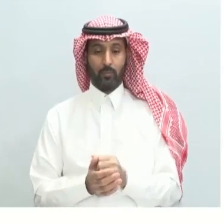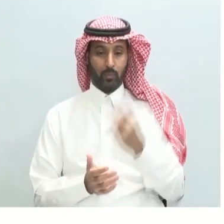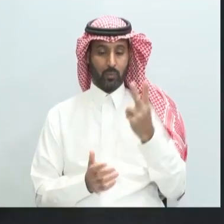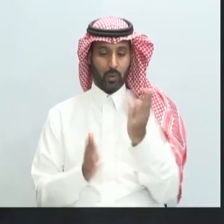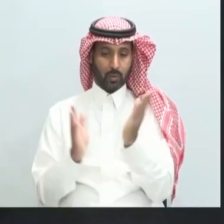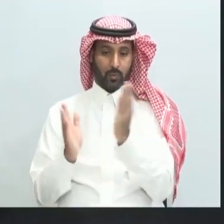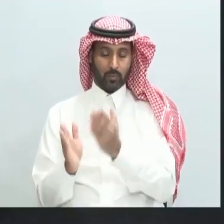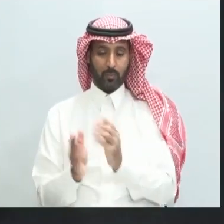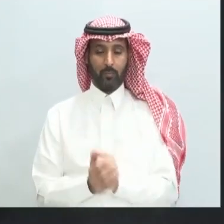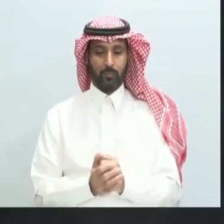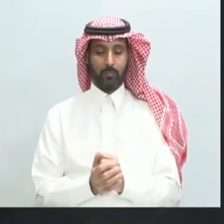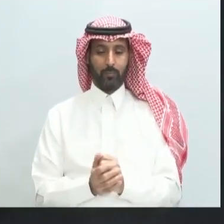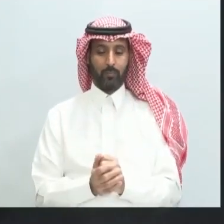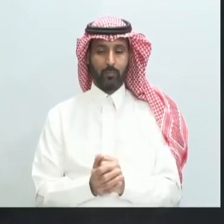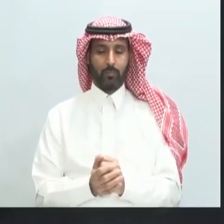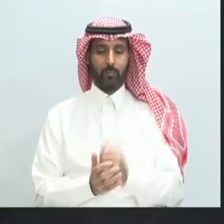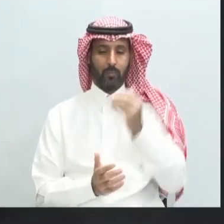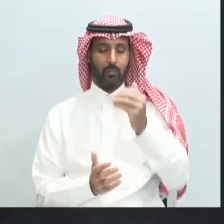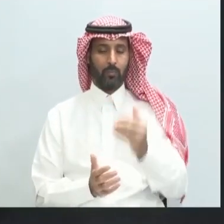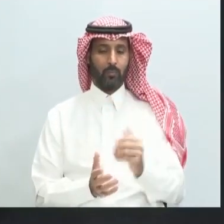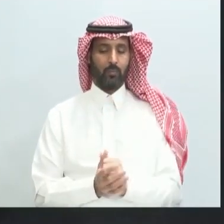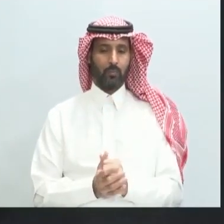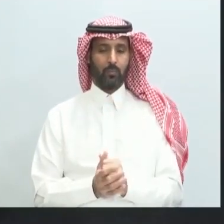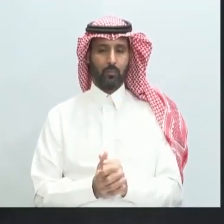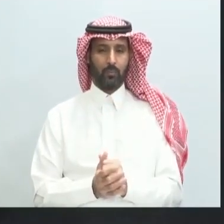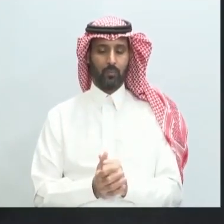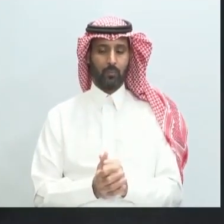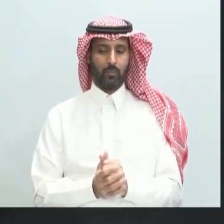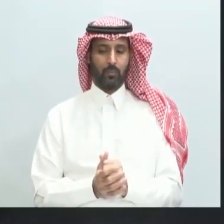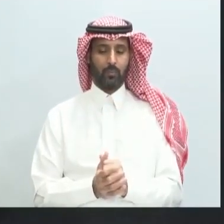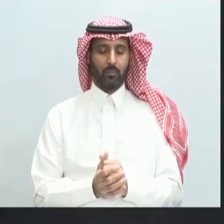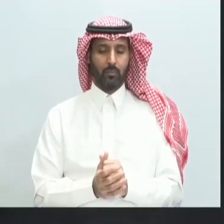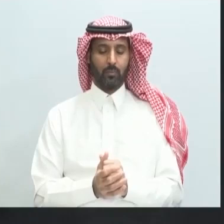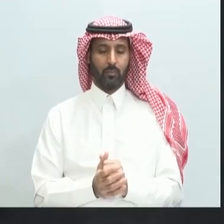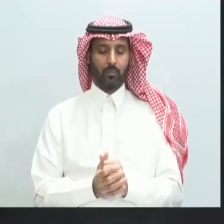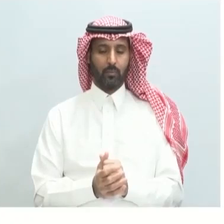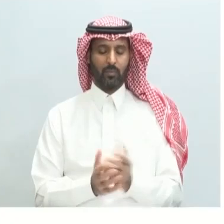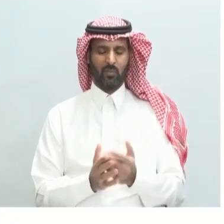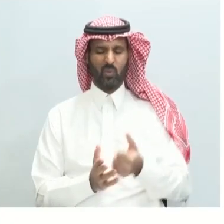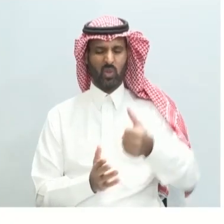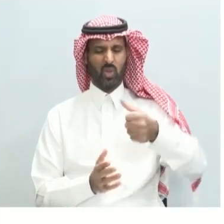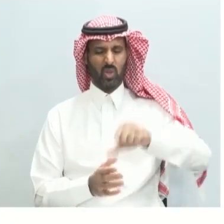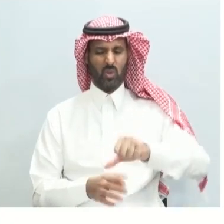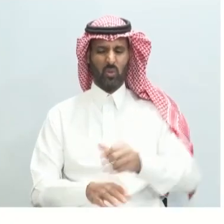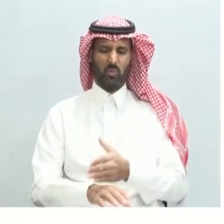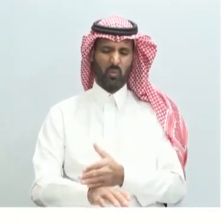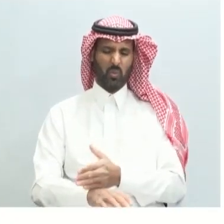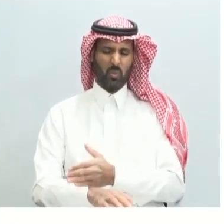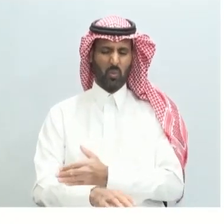second part of this chant. The second part of this chant is called late to